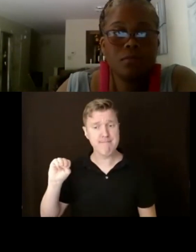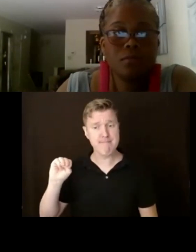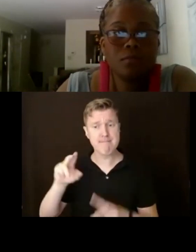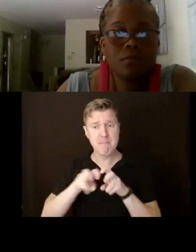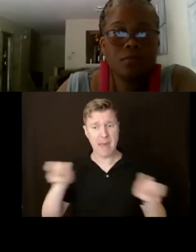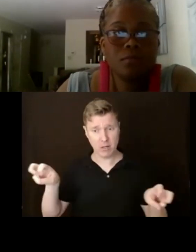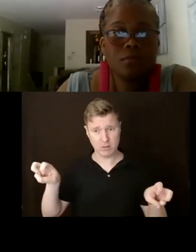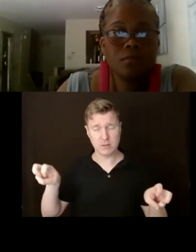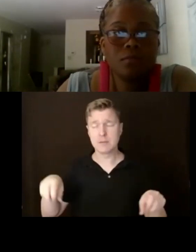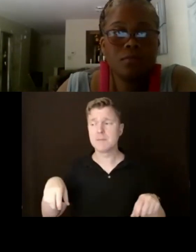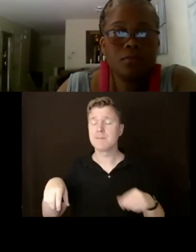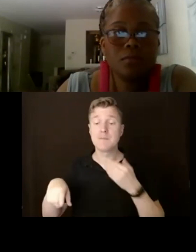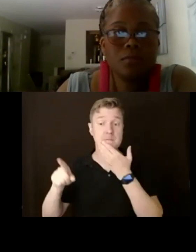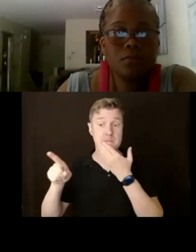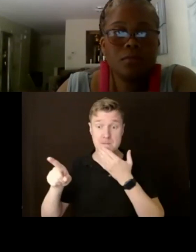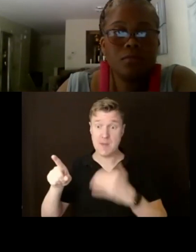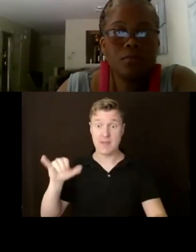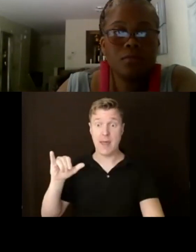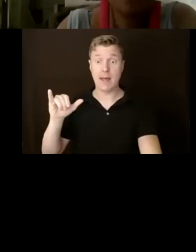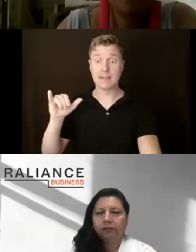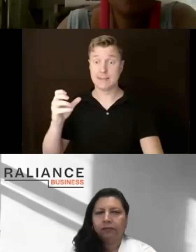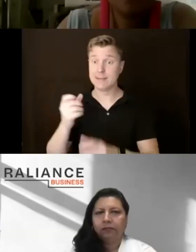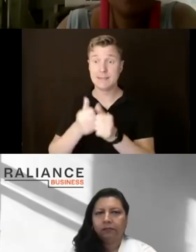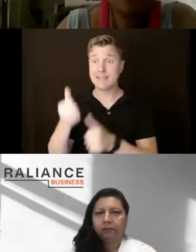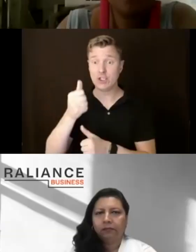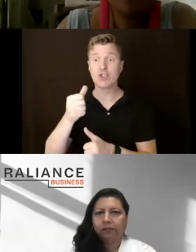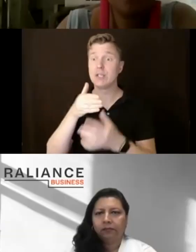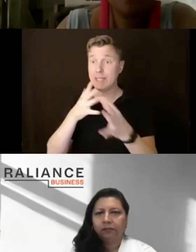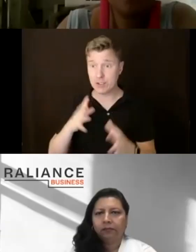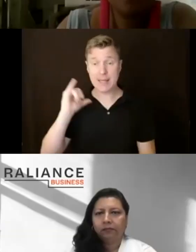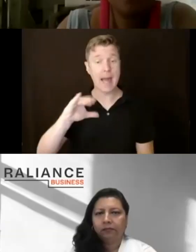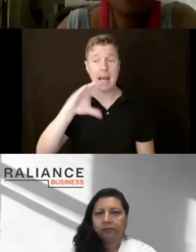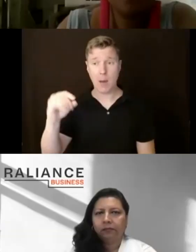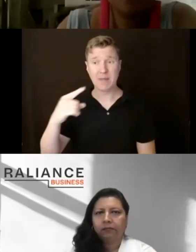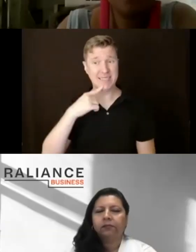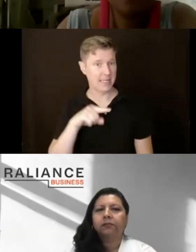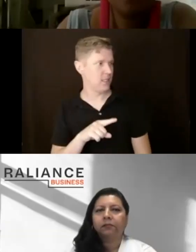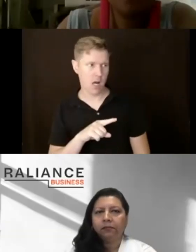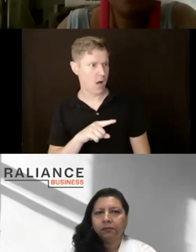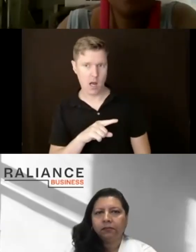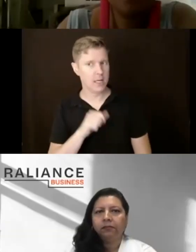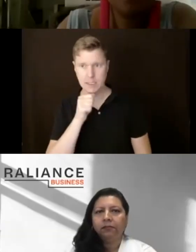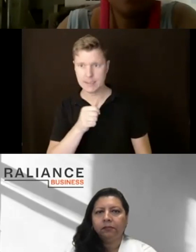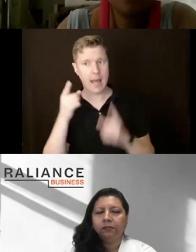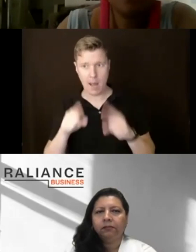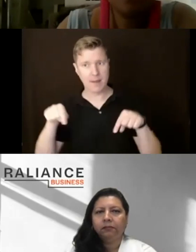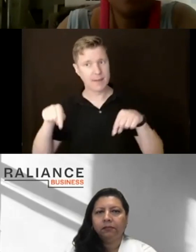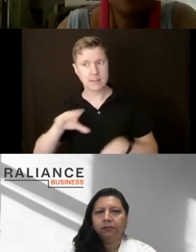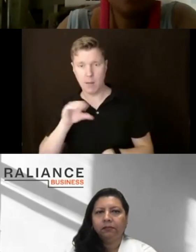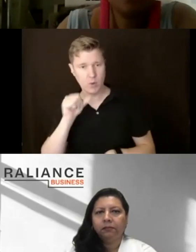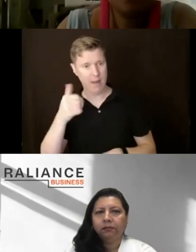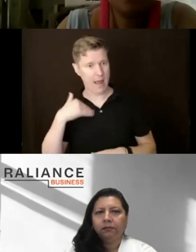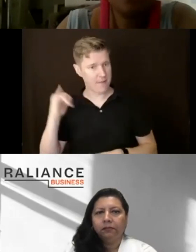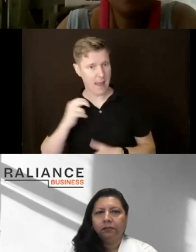at. And these senior leaders, women at the company, were like, it doesn't happen at this company. Like, we don't have that problem here. We have